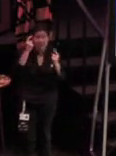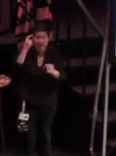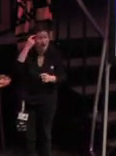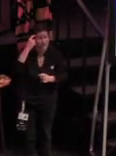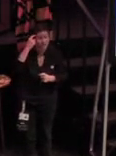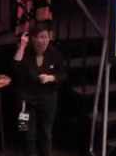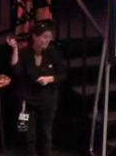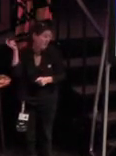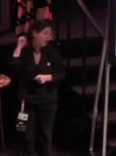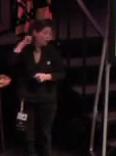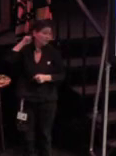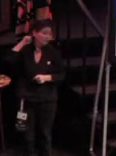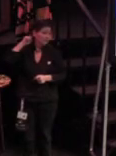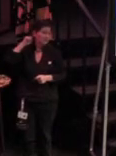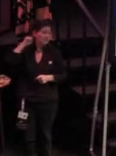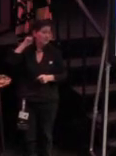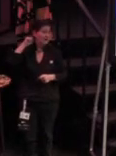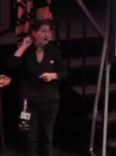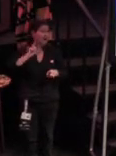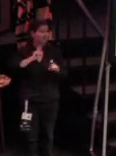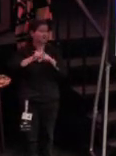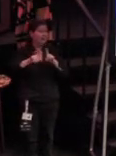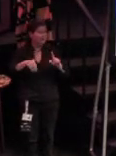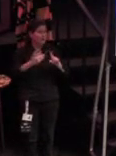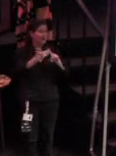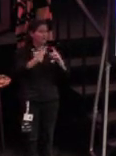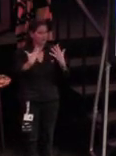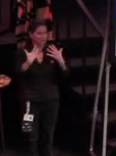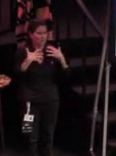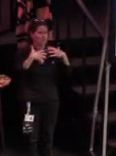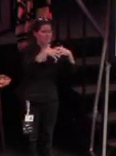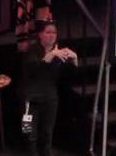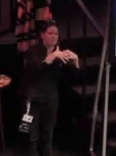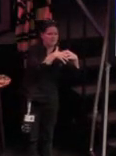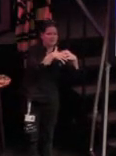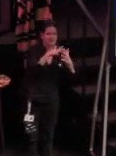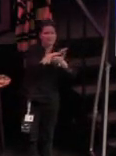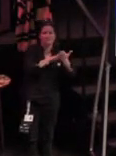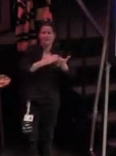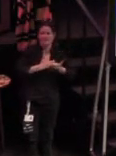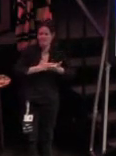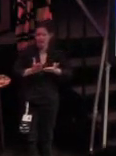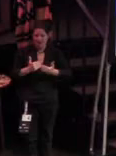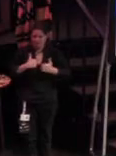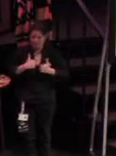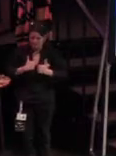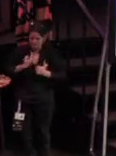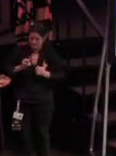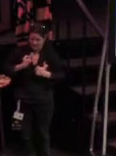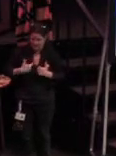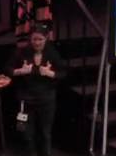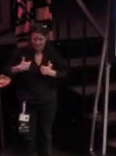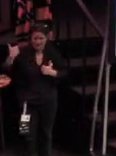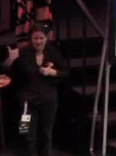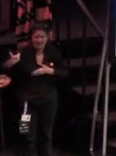to assimilate and to leave parts of me behind at the door. And that started from things like walking in, listening to Bashment